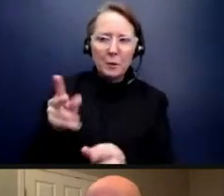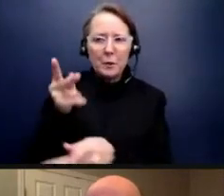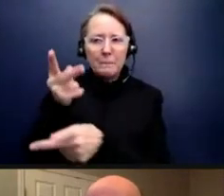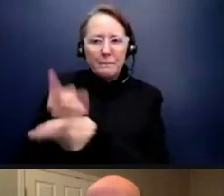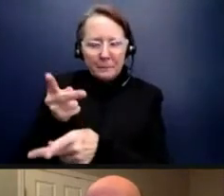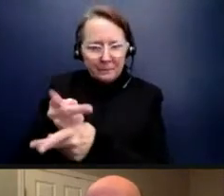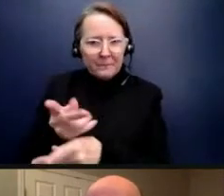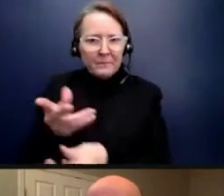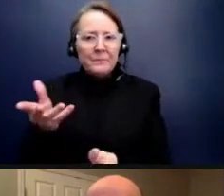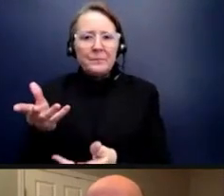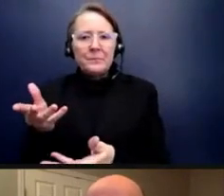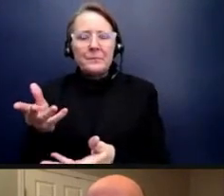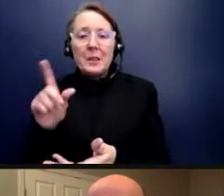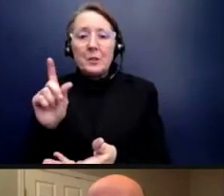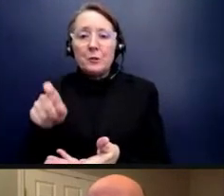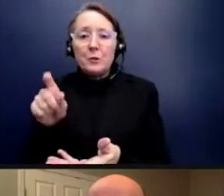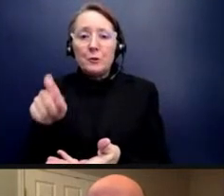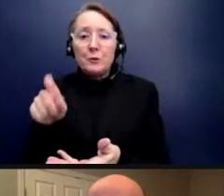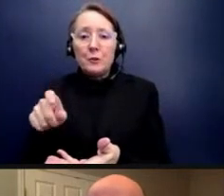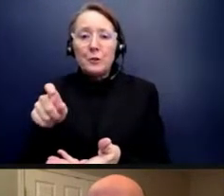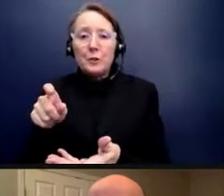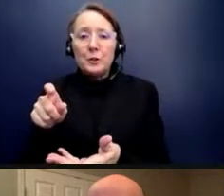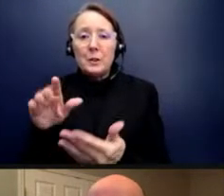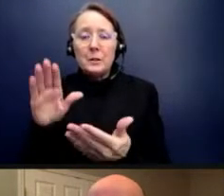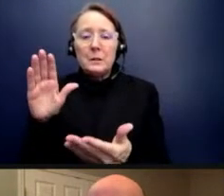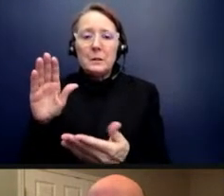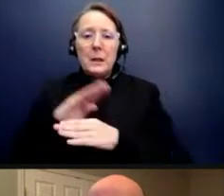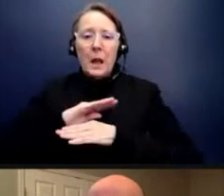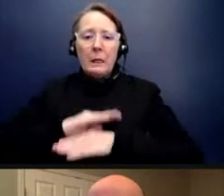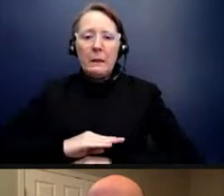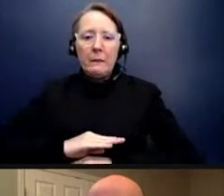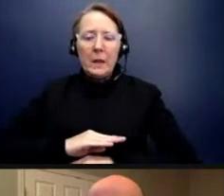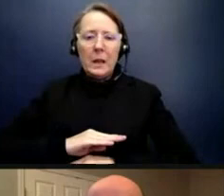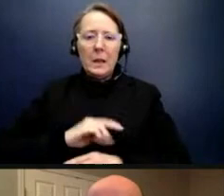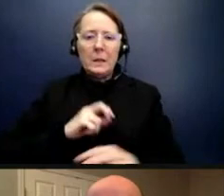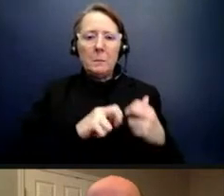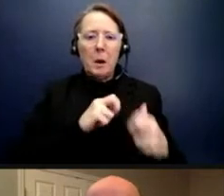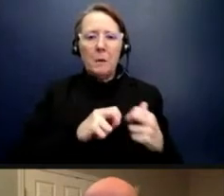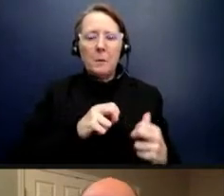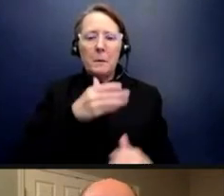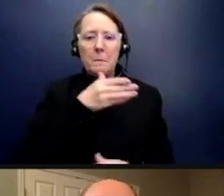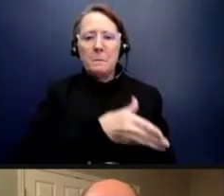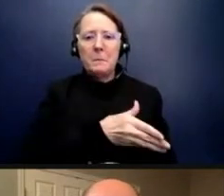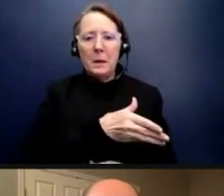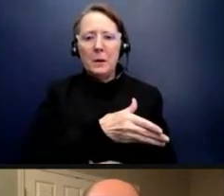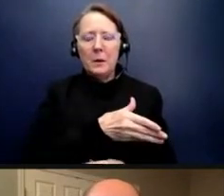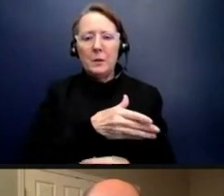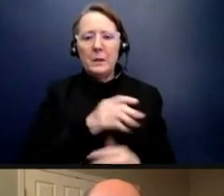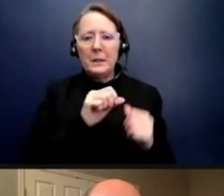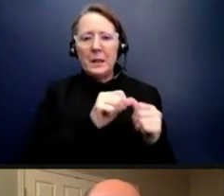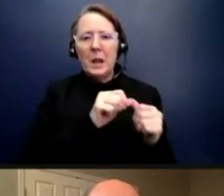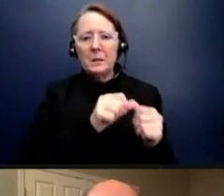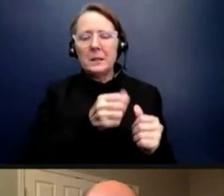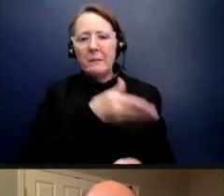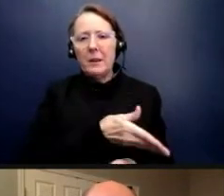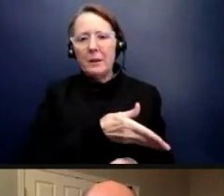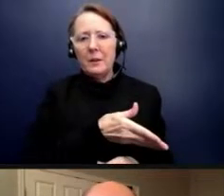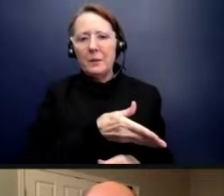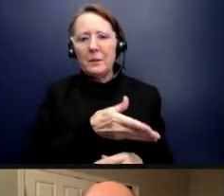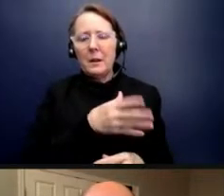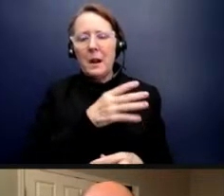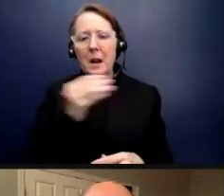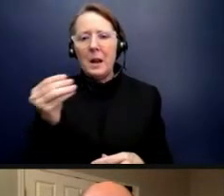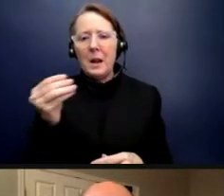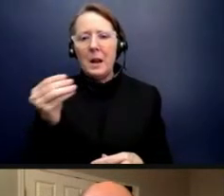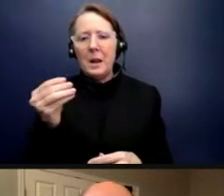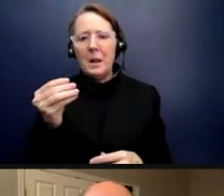it should alleviate the problem that is constantly there, and